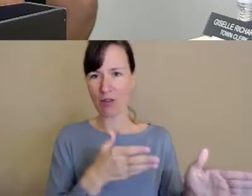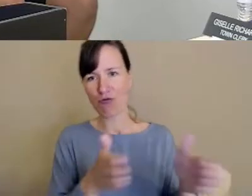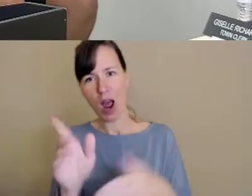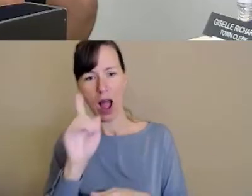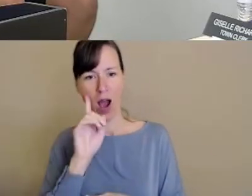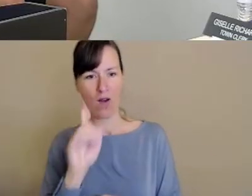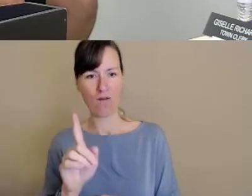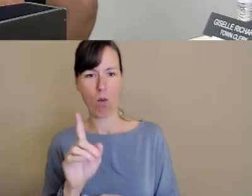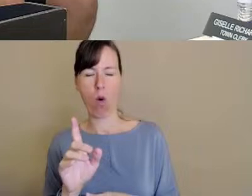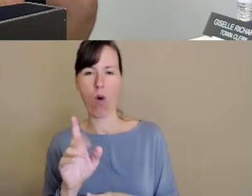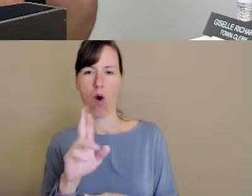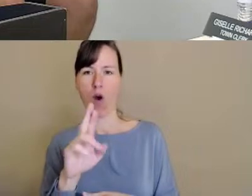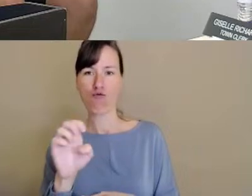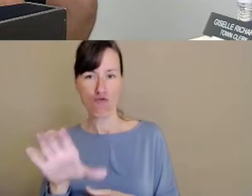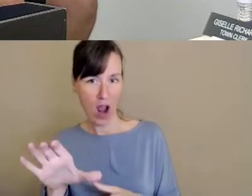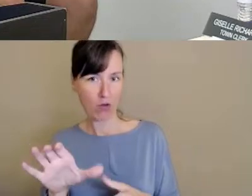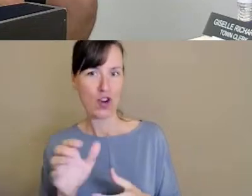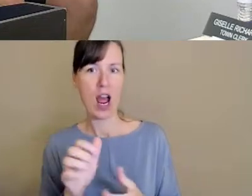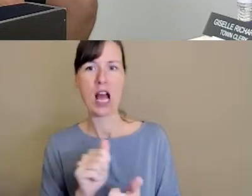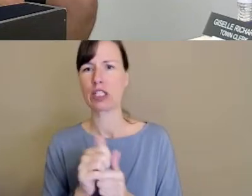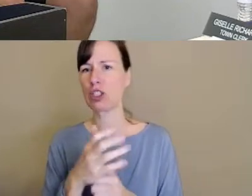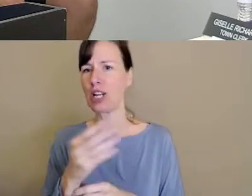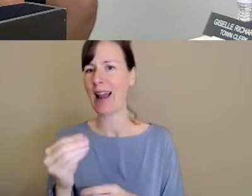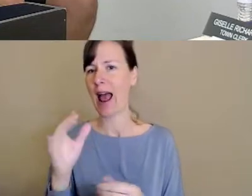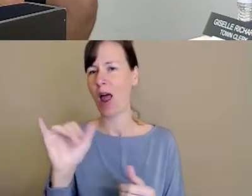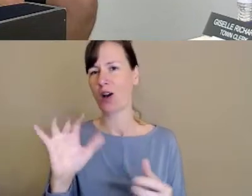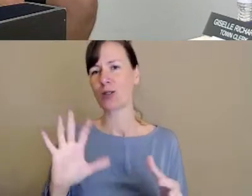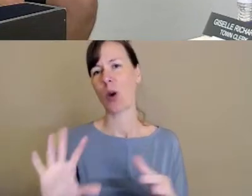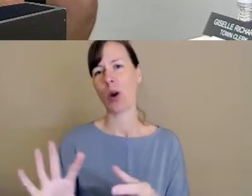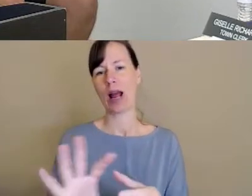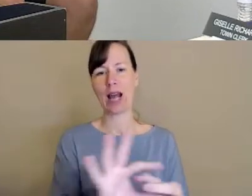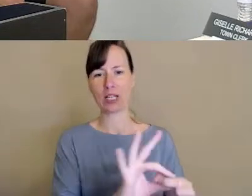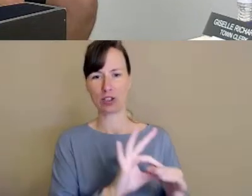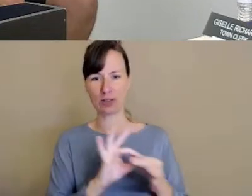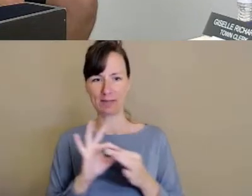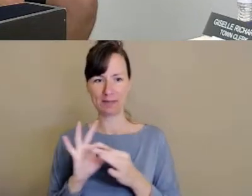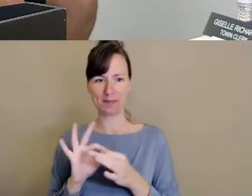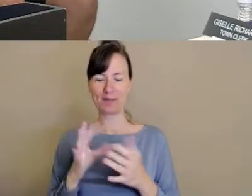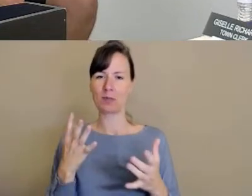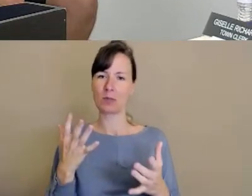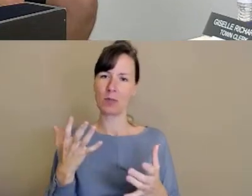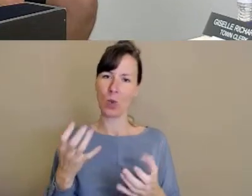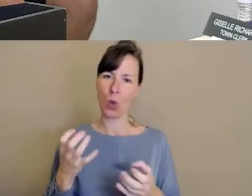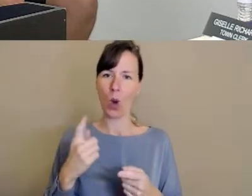my appreciation for Gabe's efforts, his commitment,